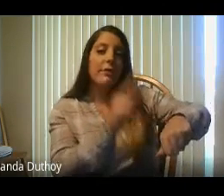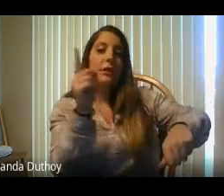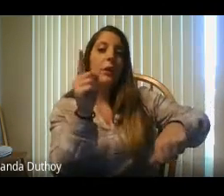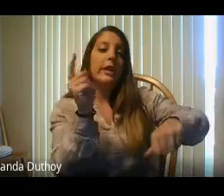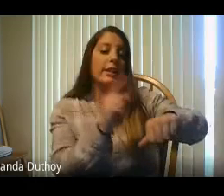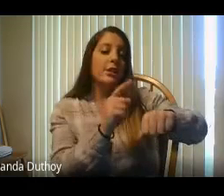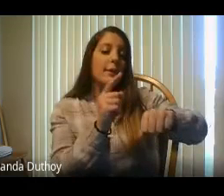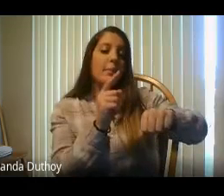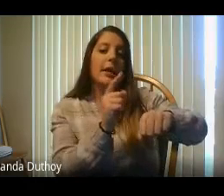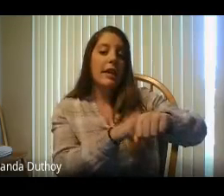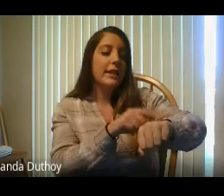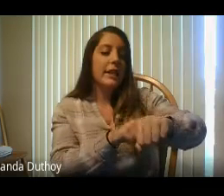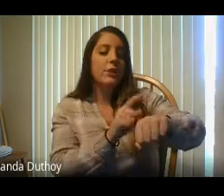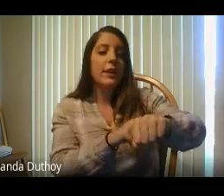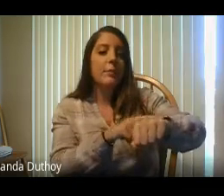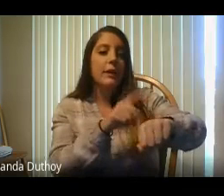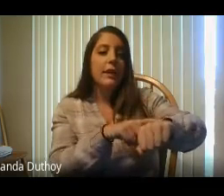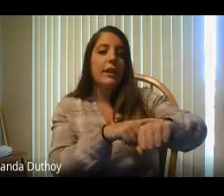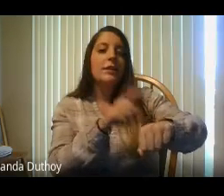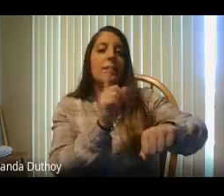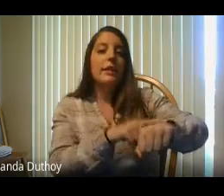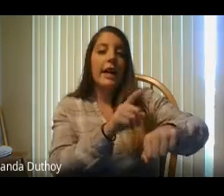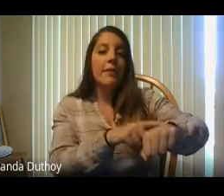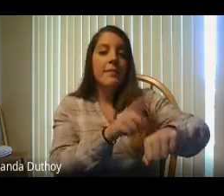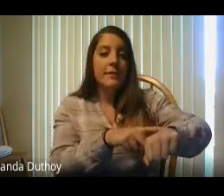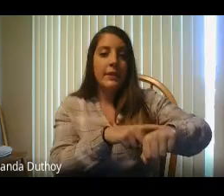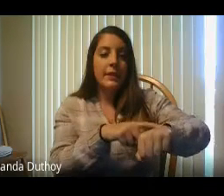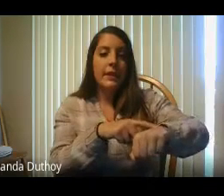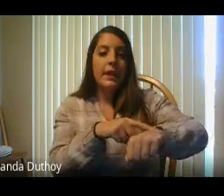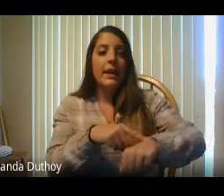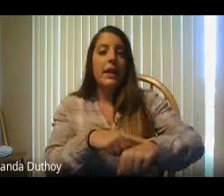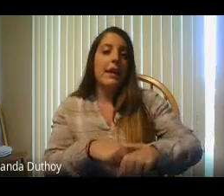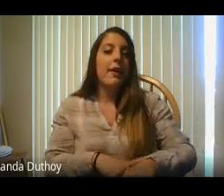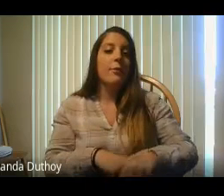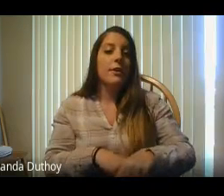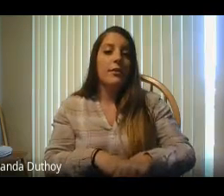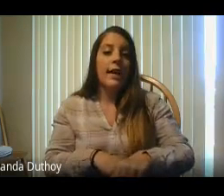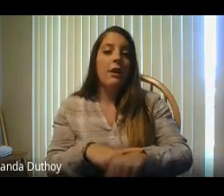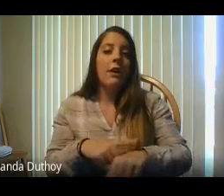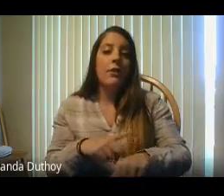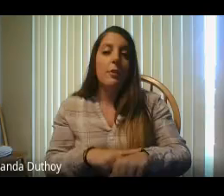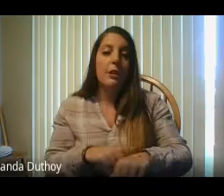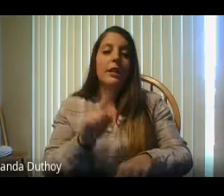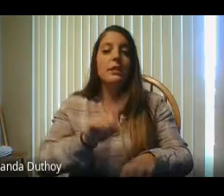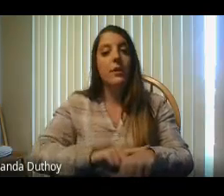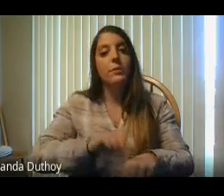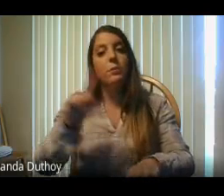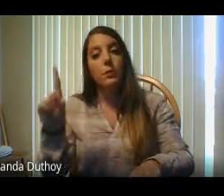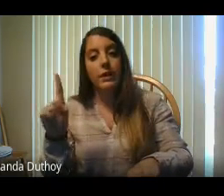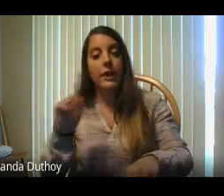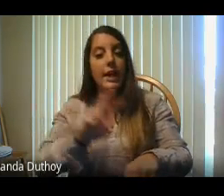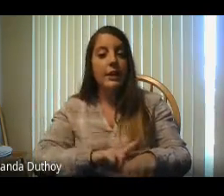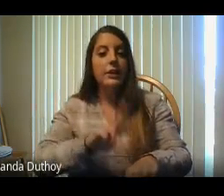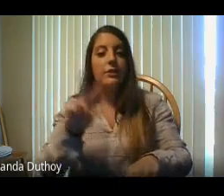watch with your 1 hand shape and an S hand shape. So time, 1 through 9 are incorporated. So